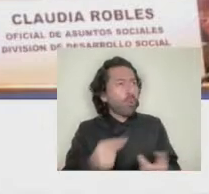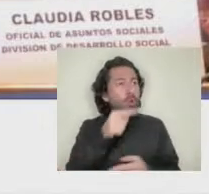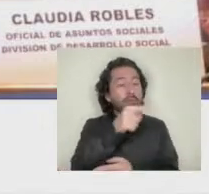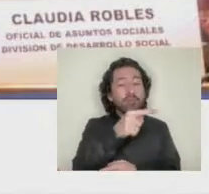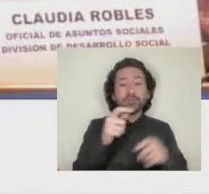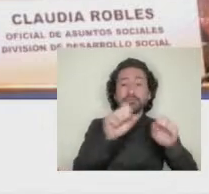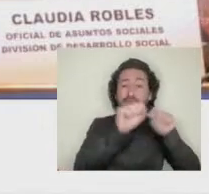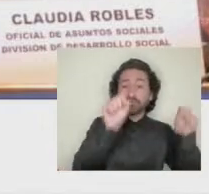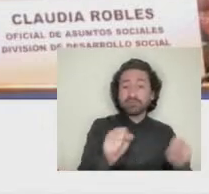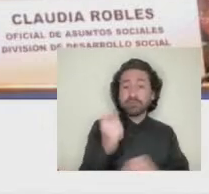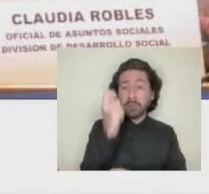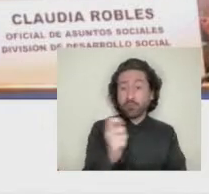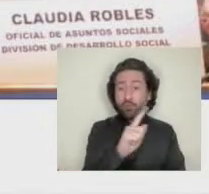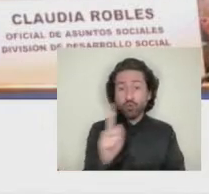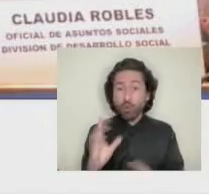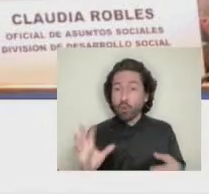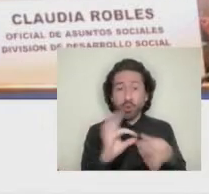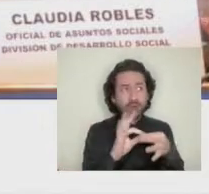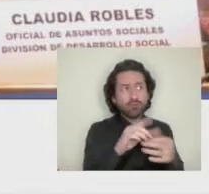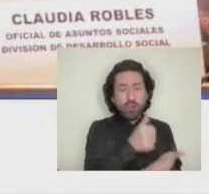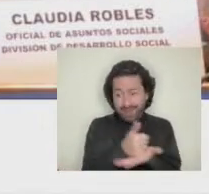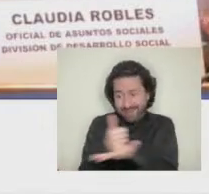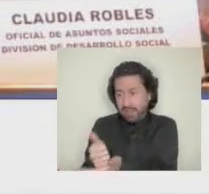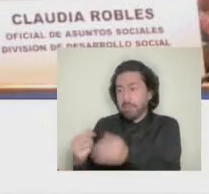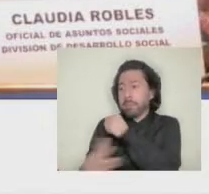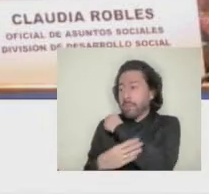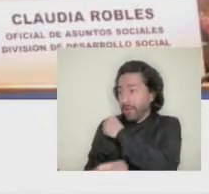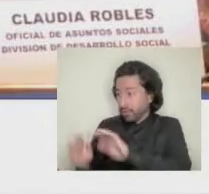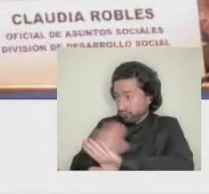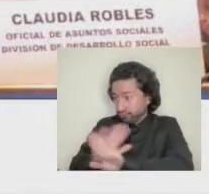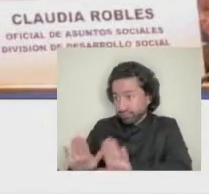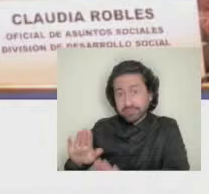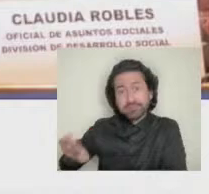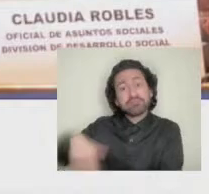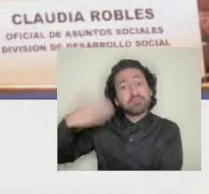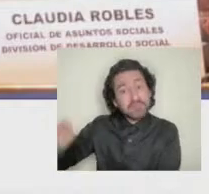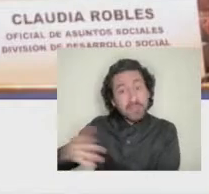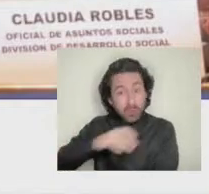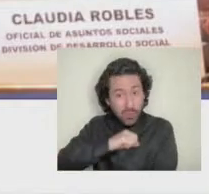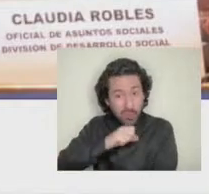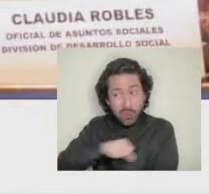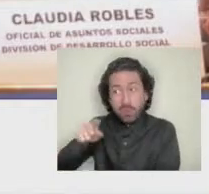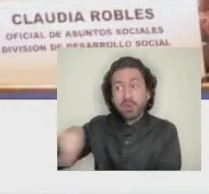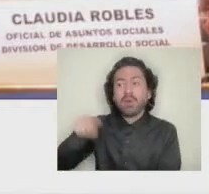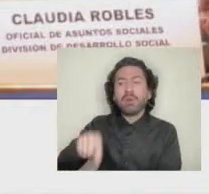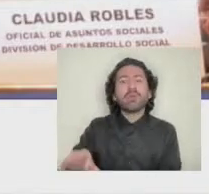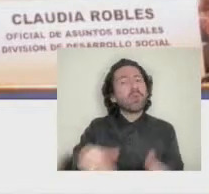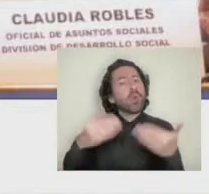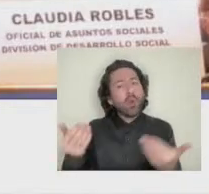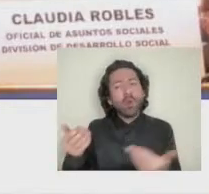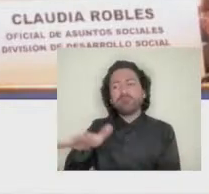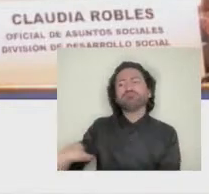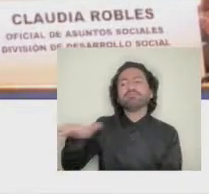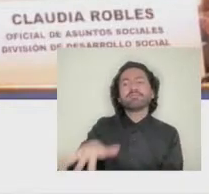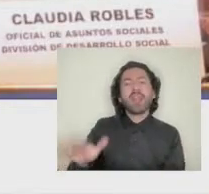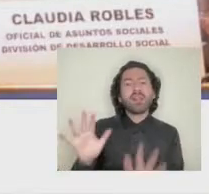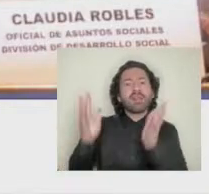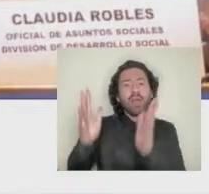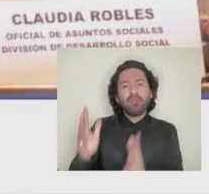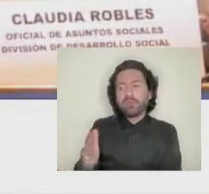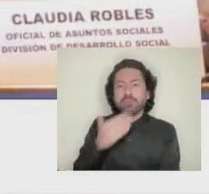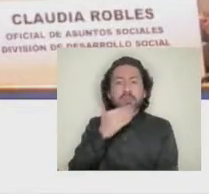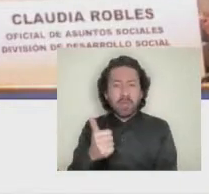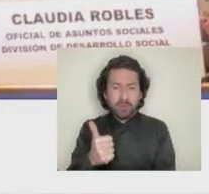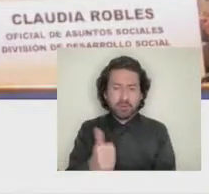about the role that these non-contributory systems can help in eradicating poverty in elderly